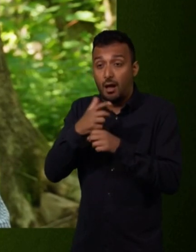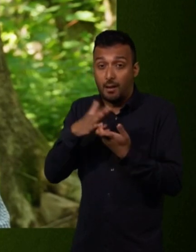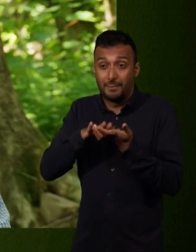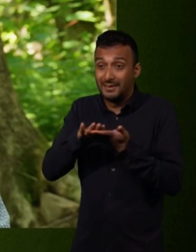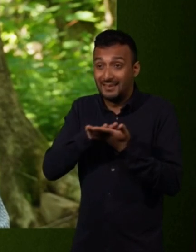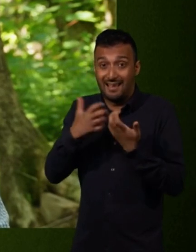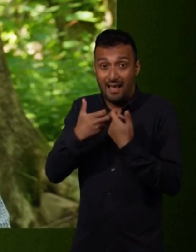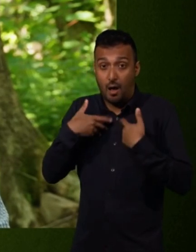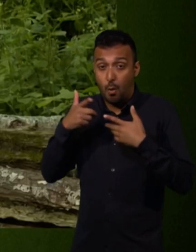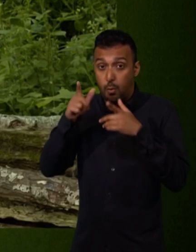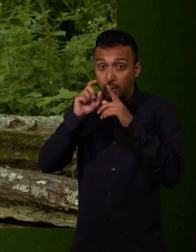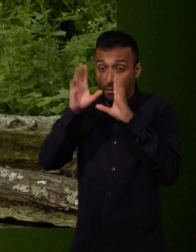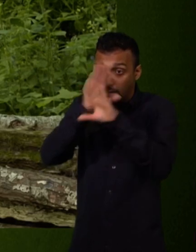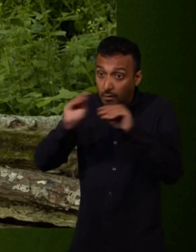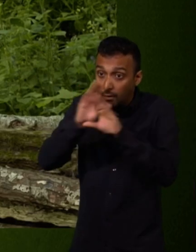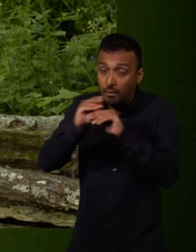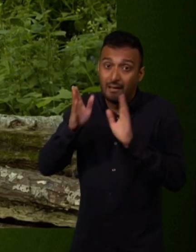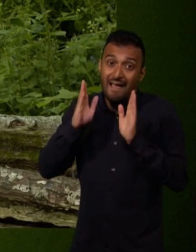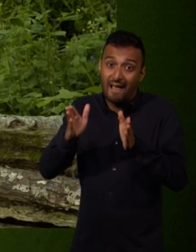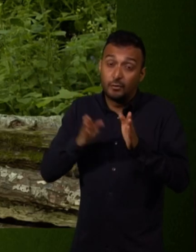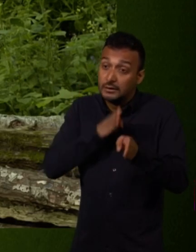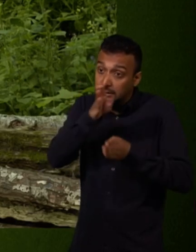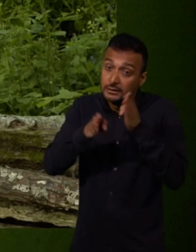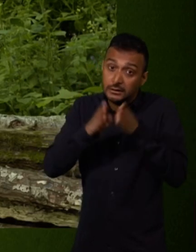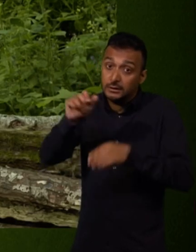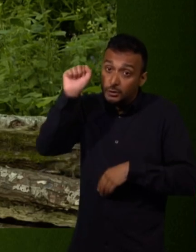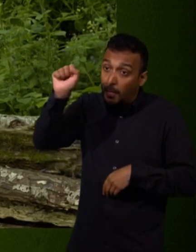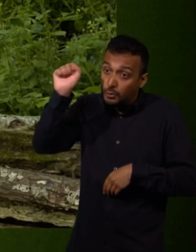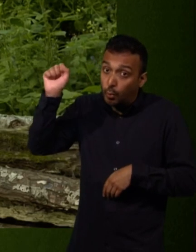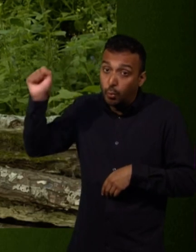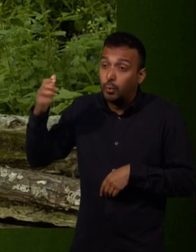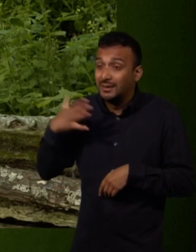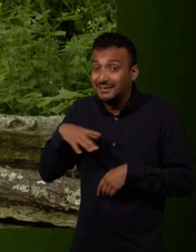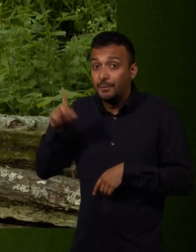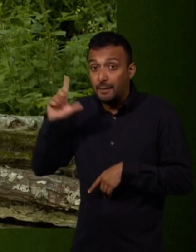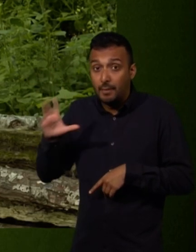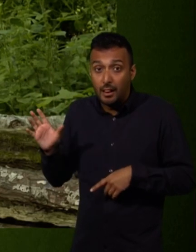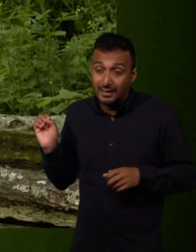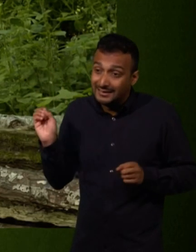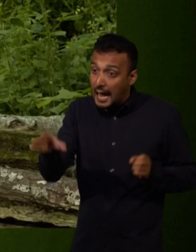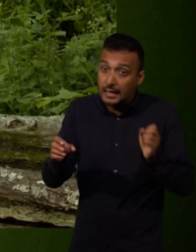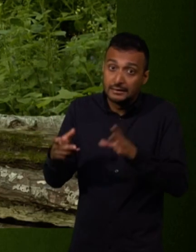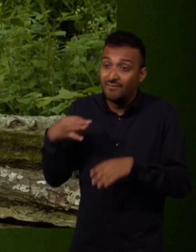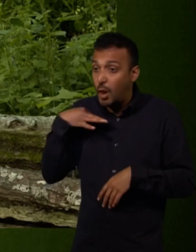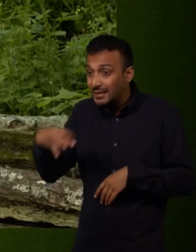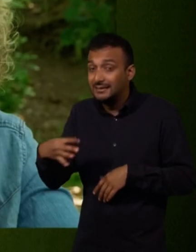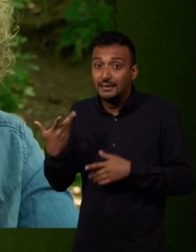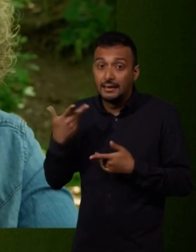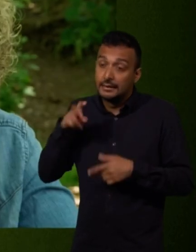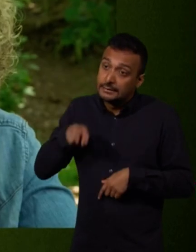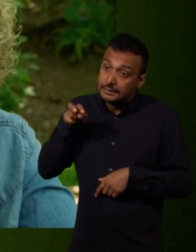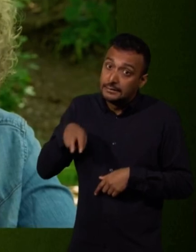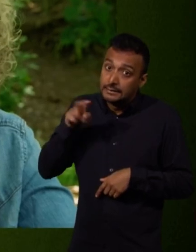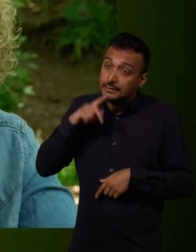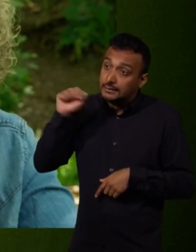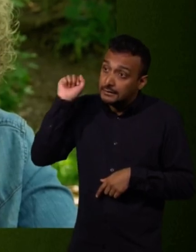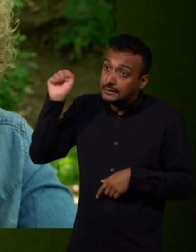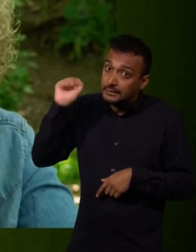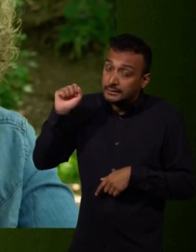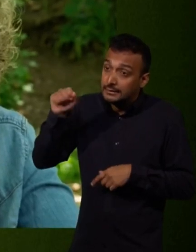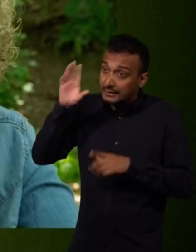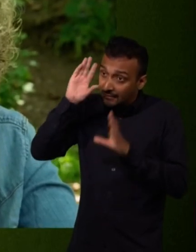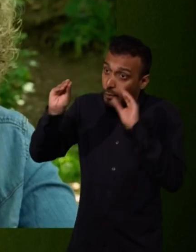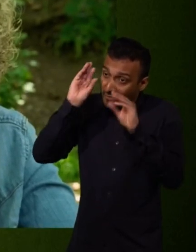people, get them to act as ambassadors for you and spread the word that way. So it's literally boots on the ground, knocking door to door, getting the